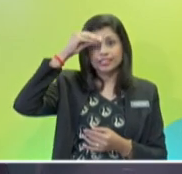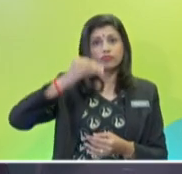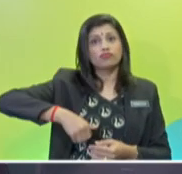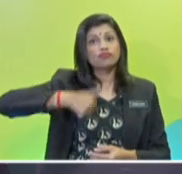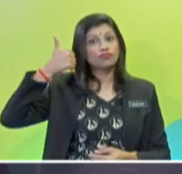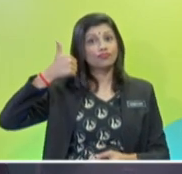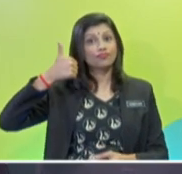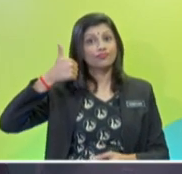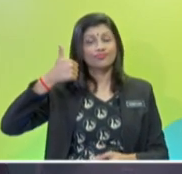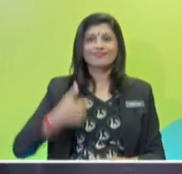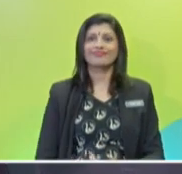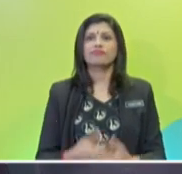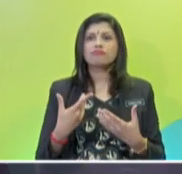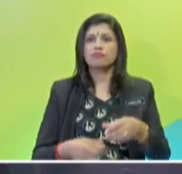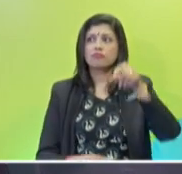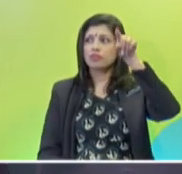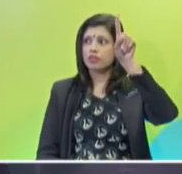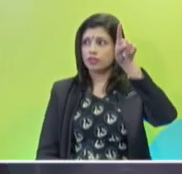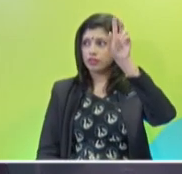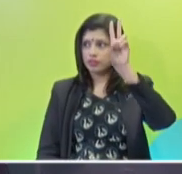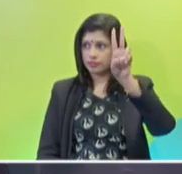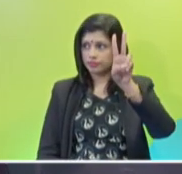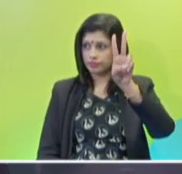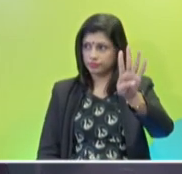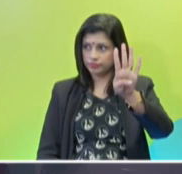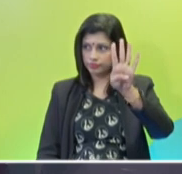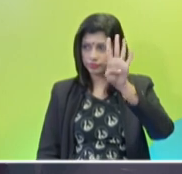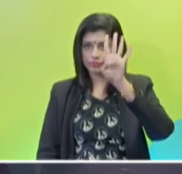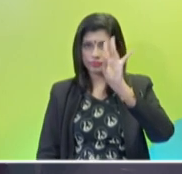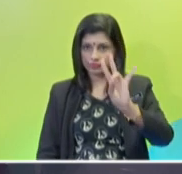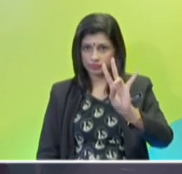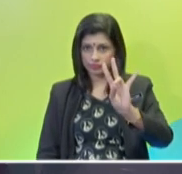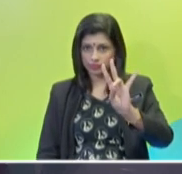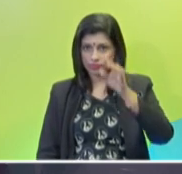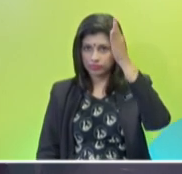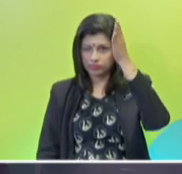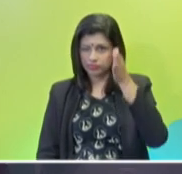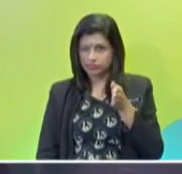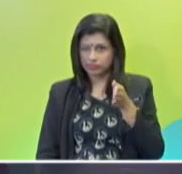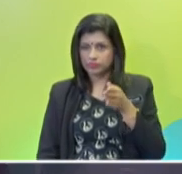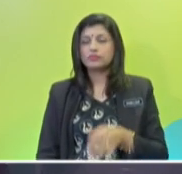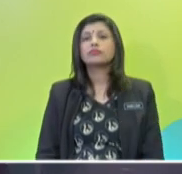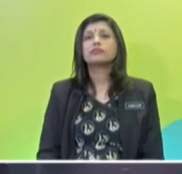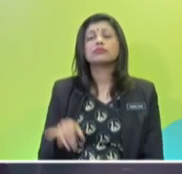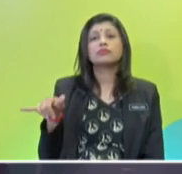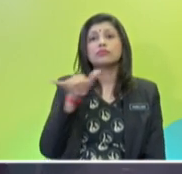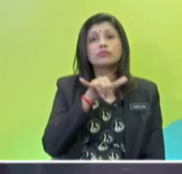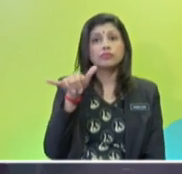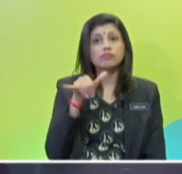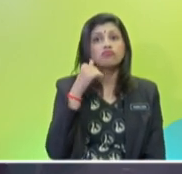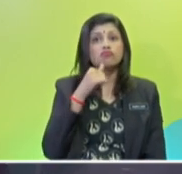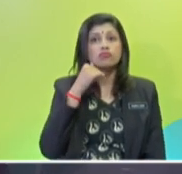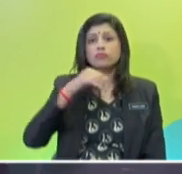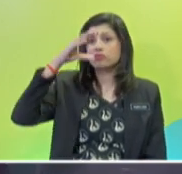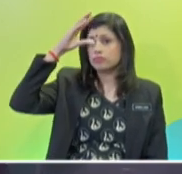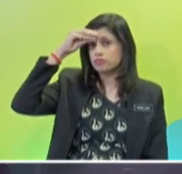Yes. Good job. Good job. Boys team win. But it's okay. It's okay. I think the girls did amazing as well. Yeah. So let's reward them with a